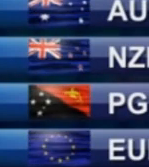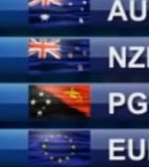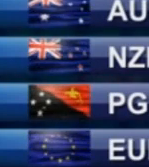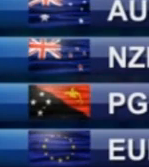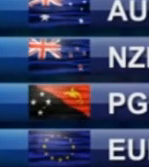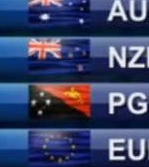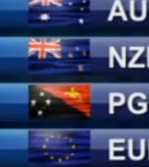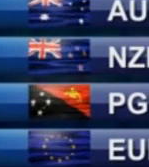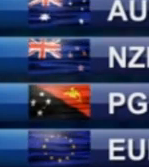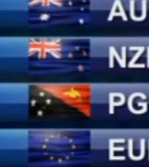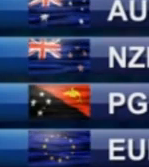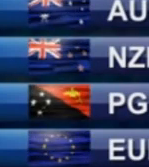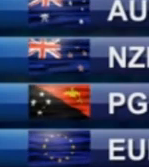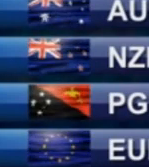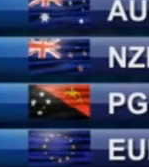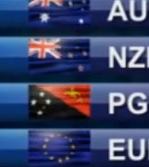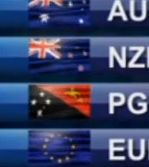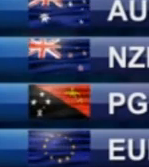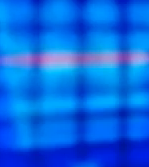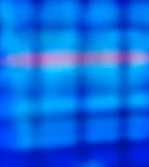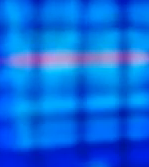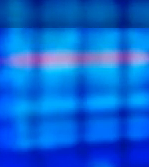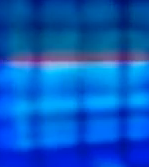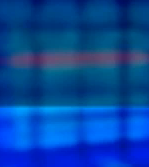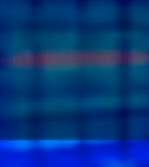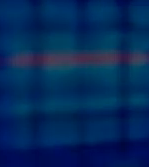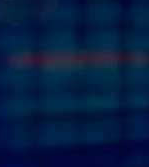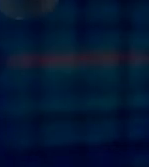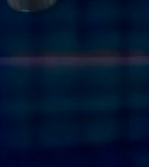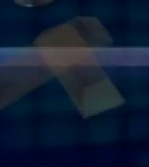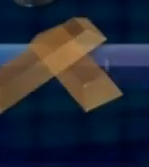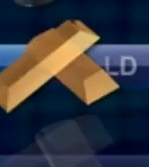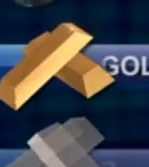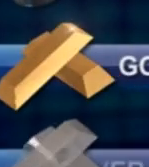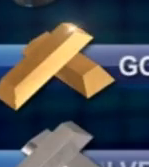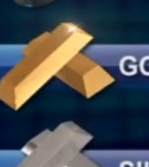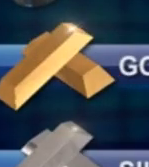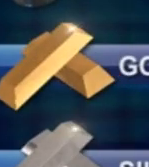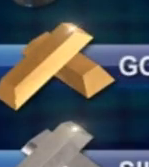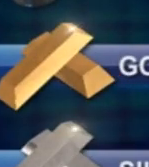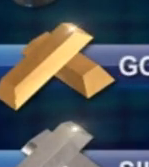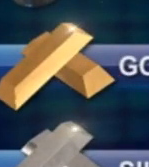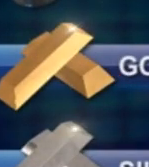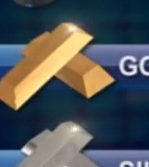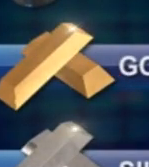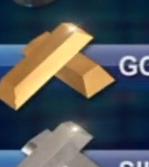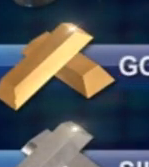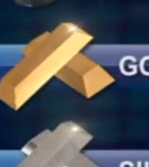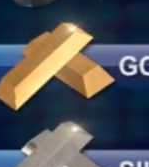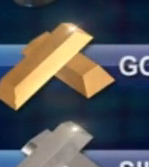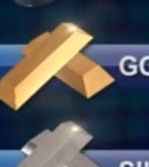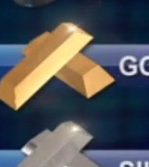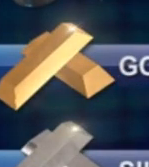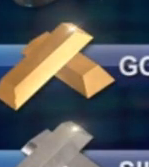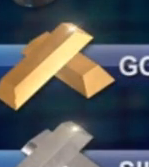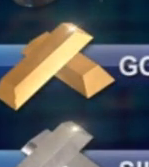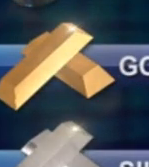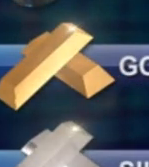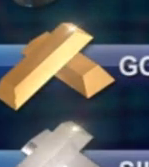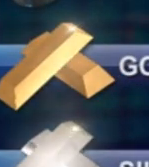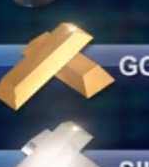yen. It gained slightly against the kina. The commodities market continued to rise. Oil prices rose sharply to